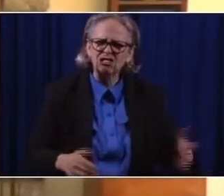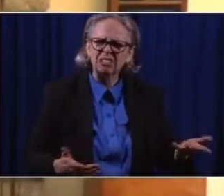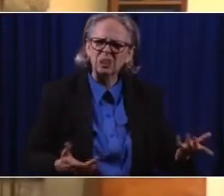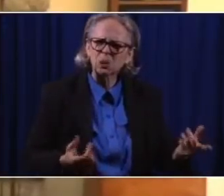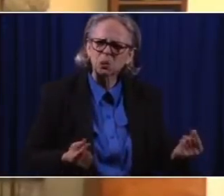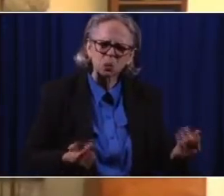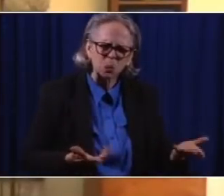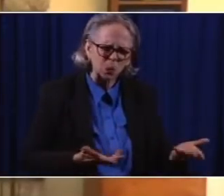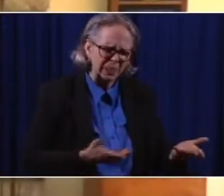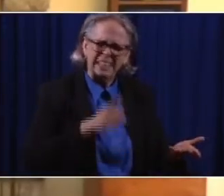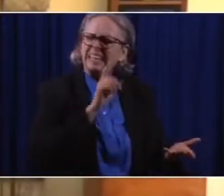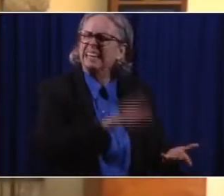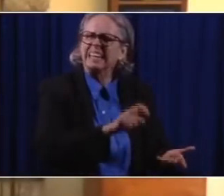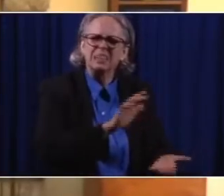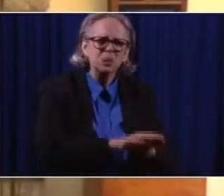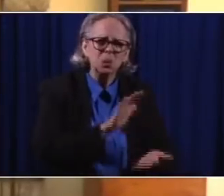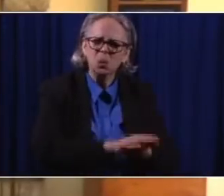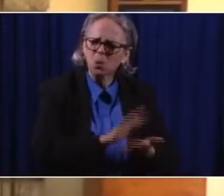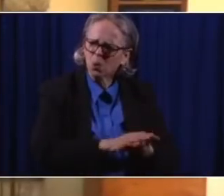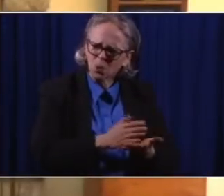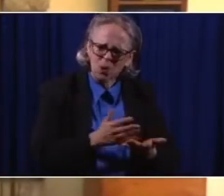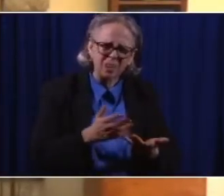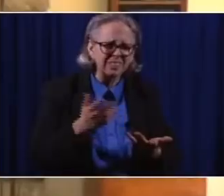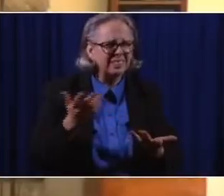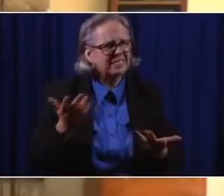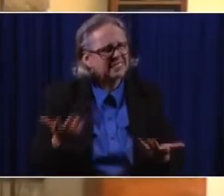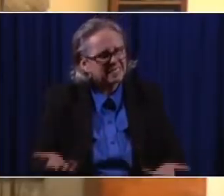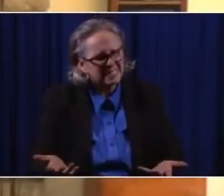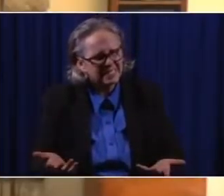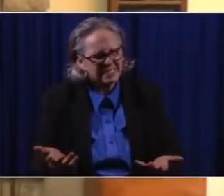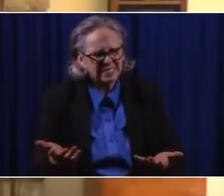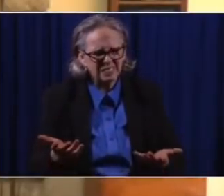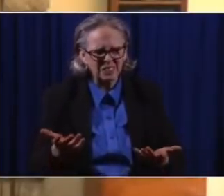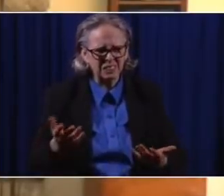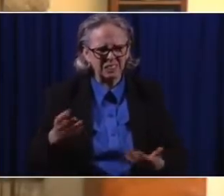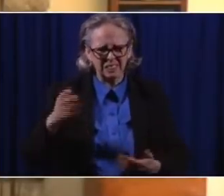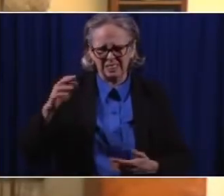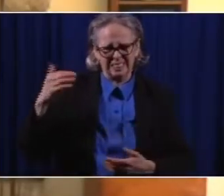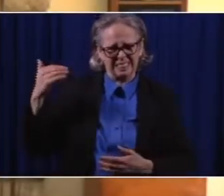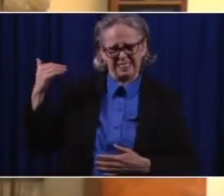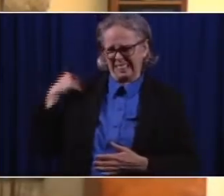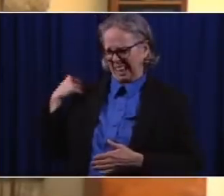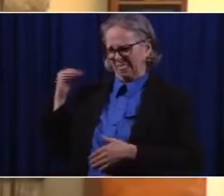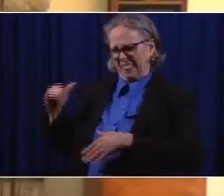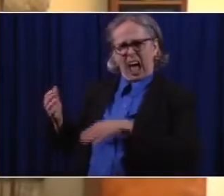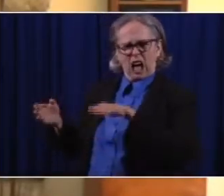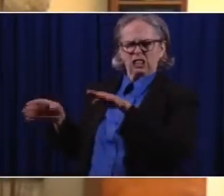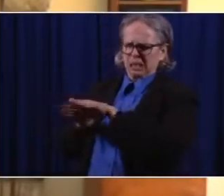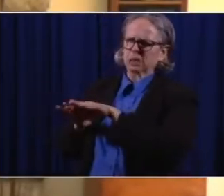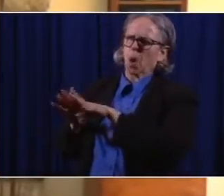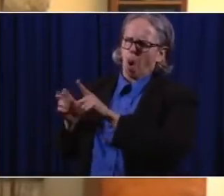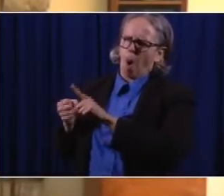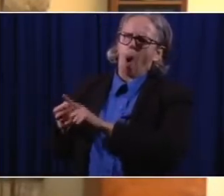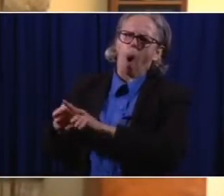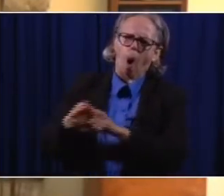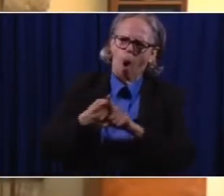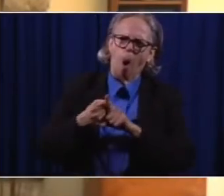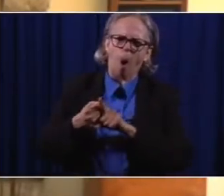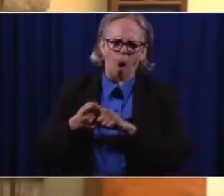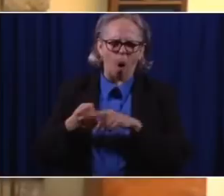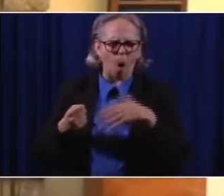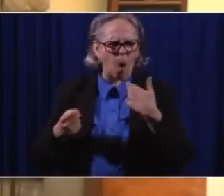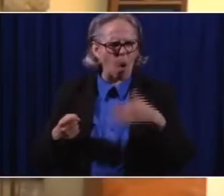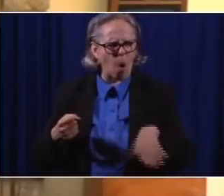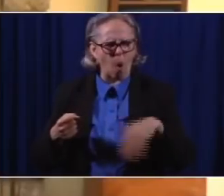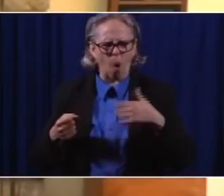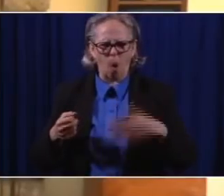We know that when we had the previous shutdown, that we had fewer cases of child abuse reported. I